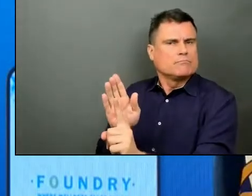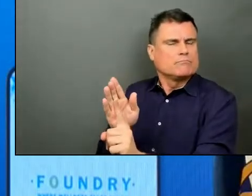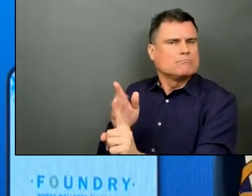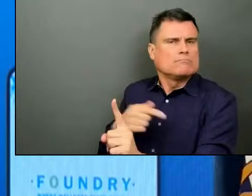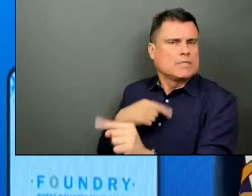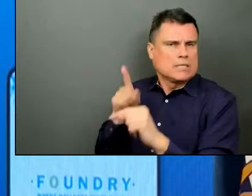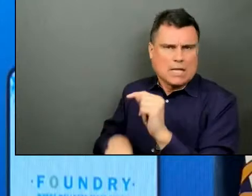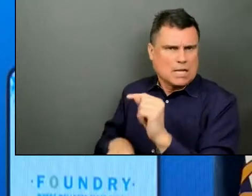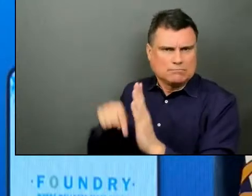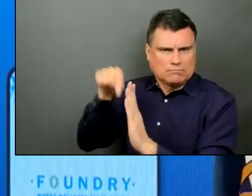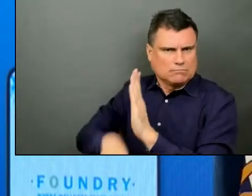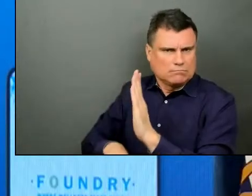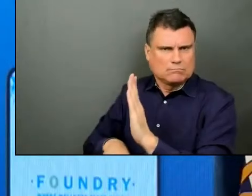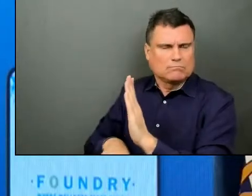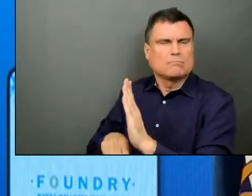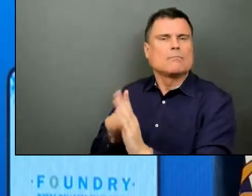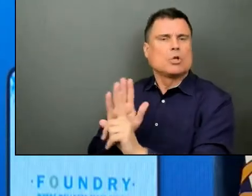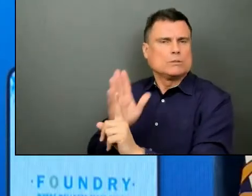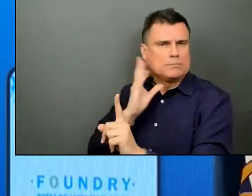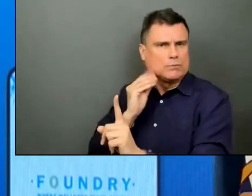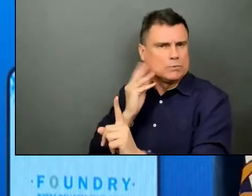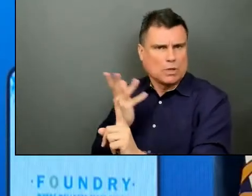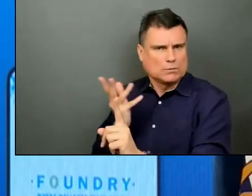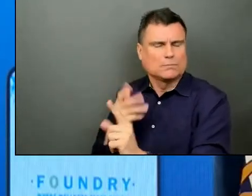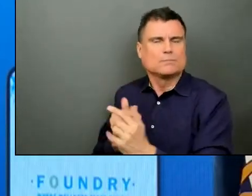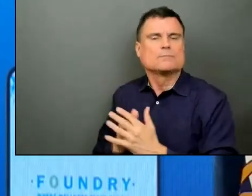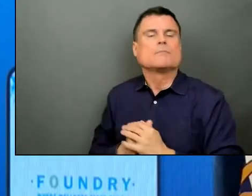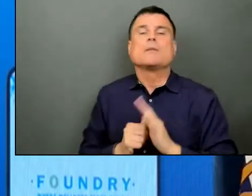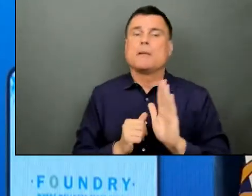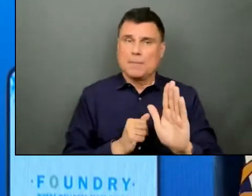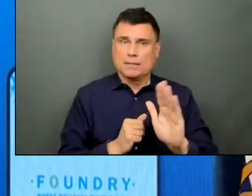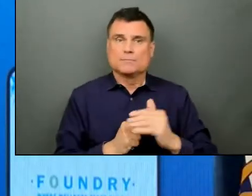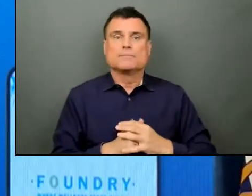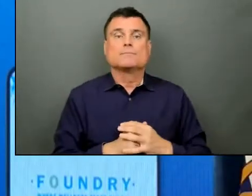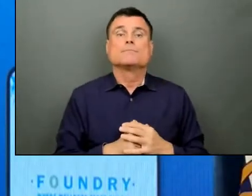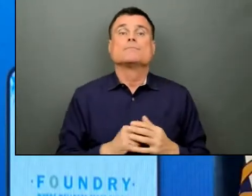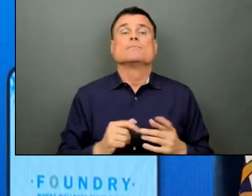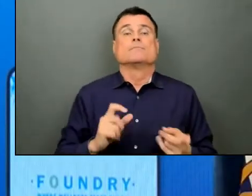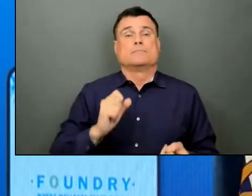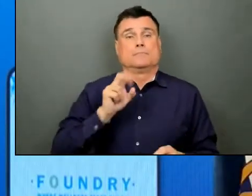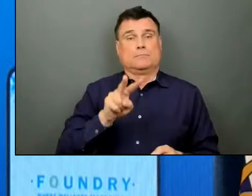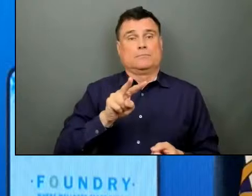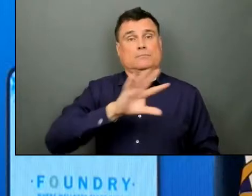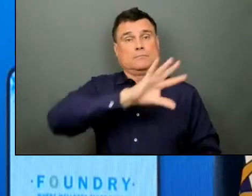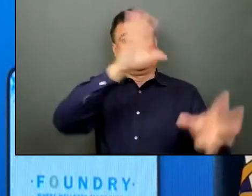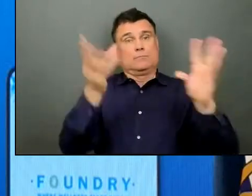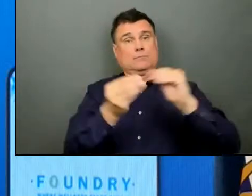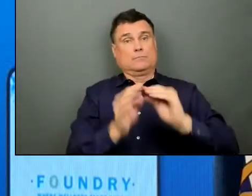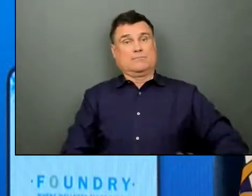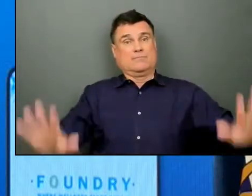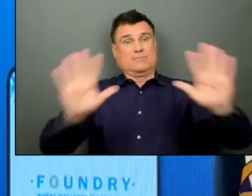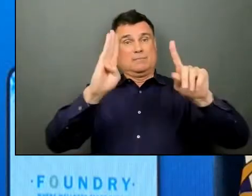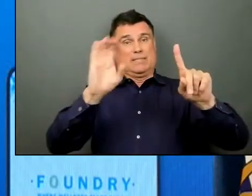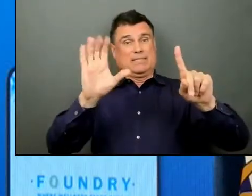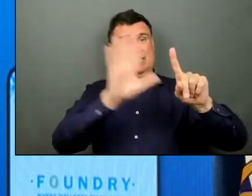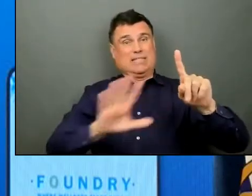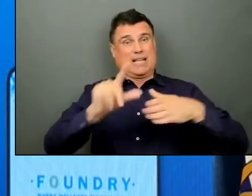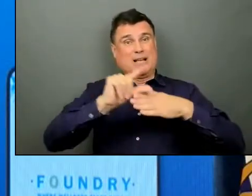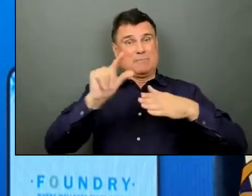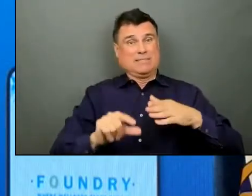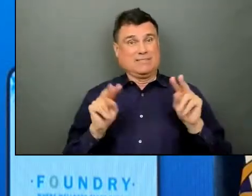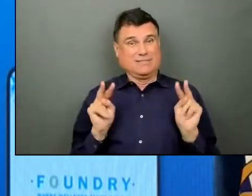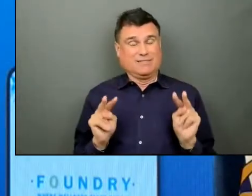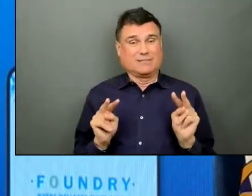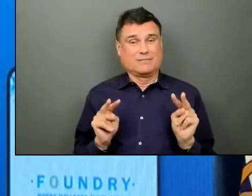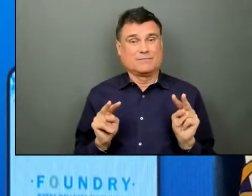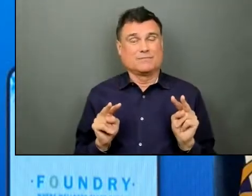The work that we're undertaking as a province to broaden the range of ways that young people can access